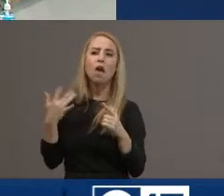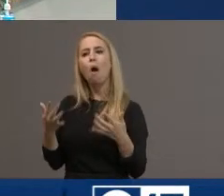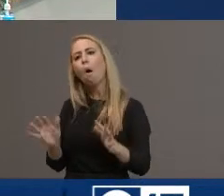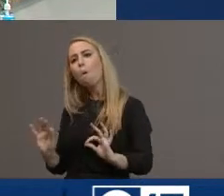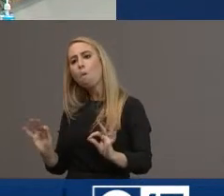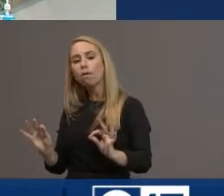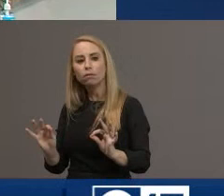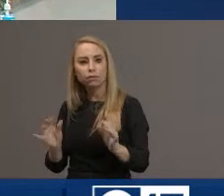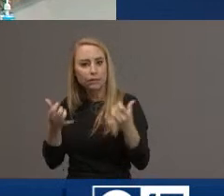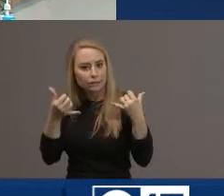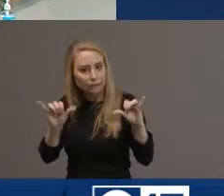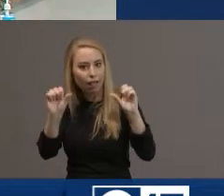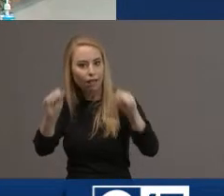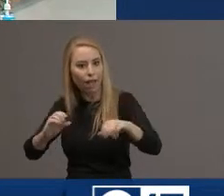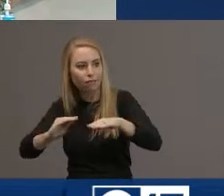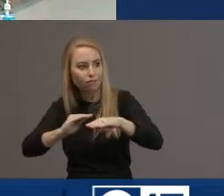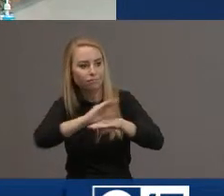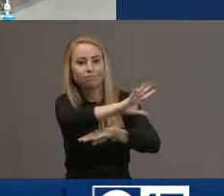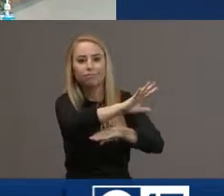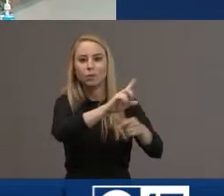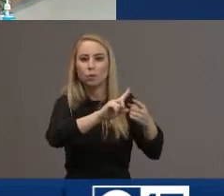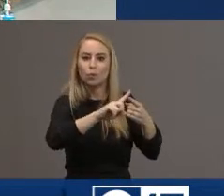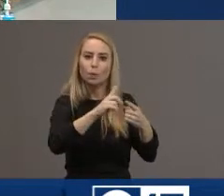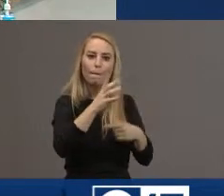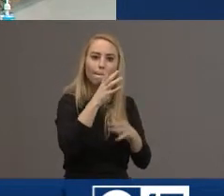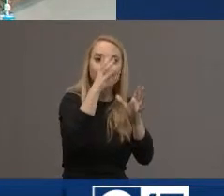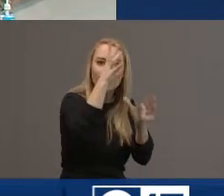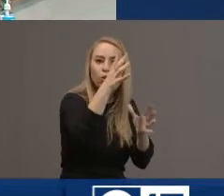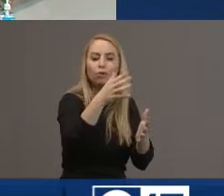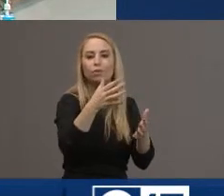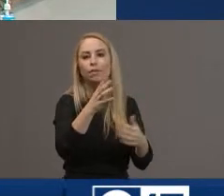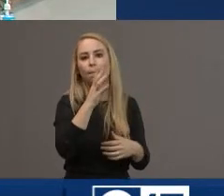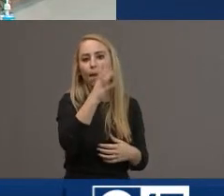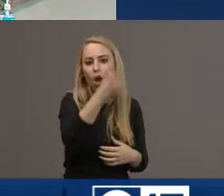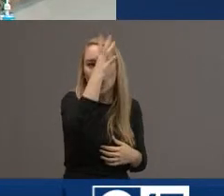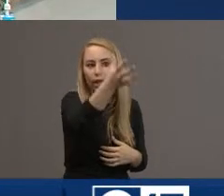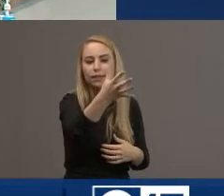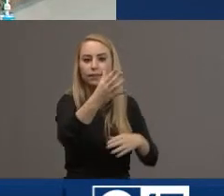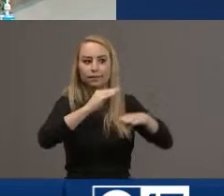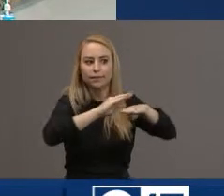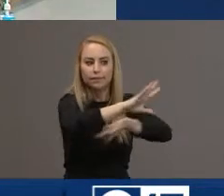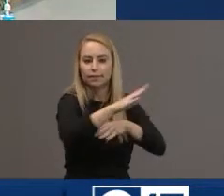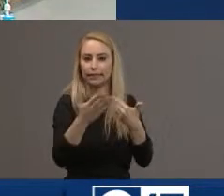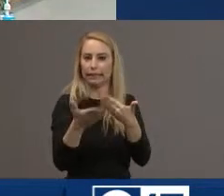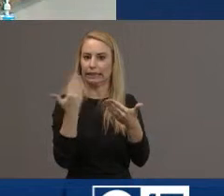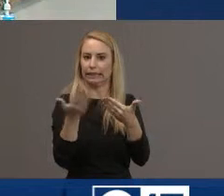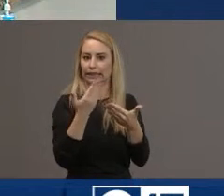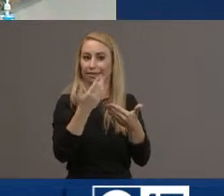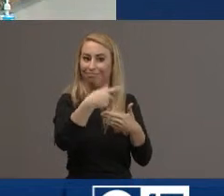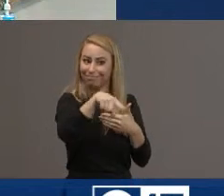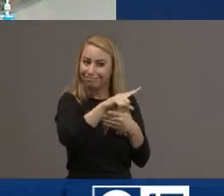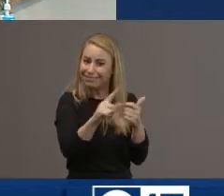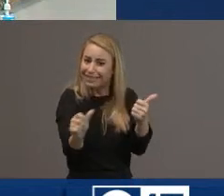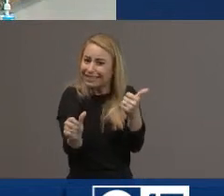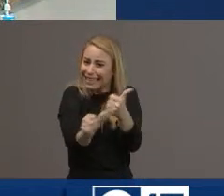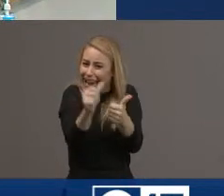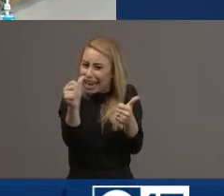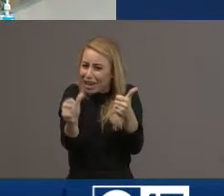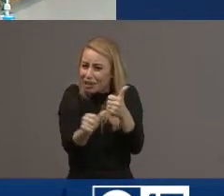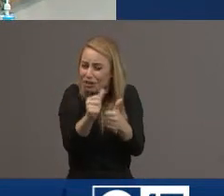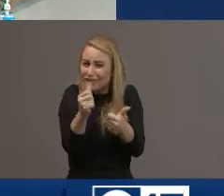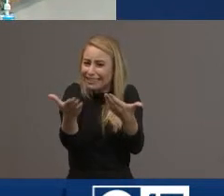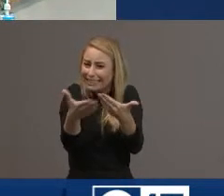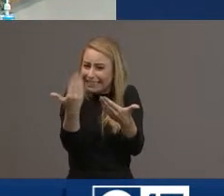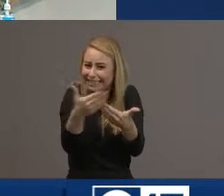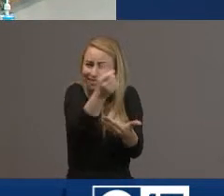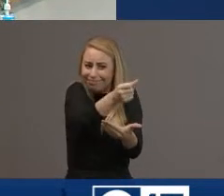older Arizonans who are filling up our hospitals, and they are the ones that are in the most danger for